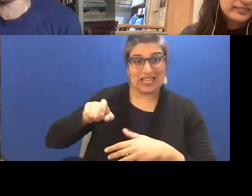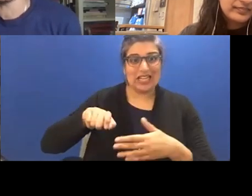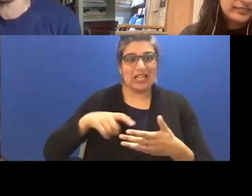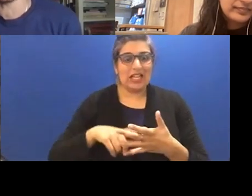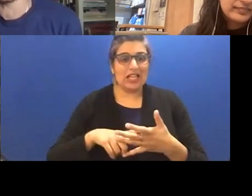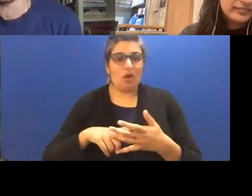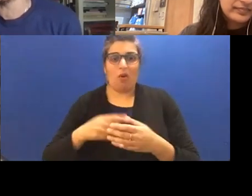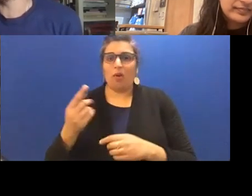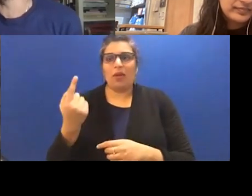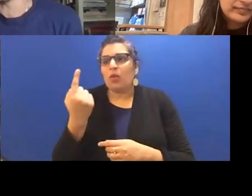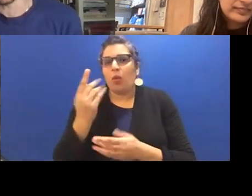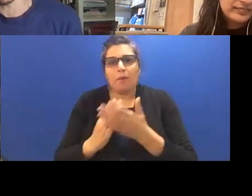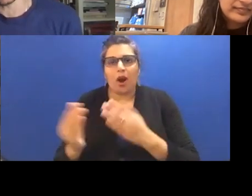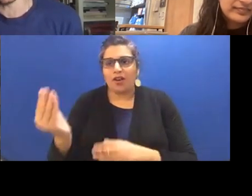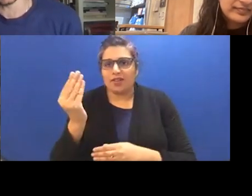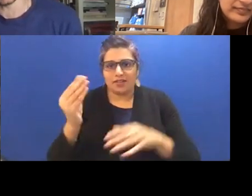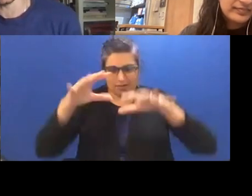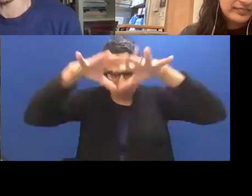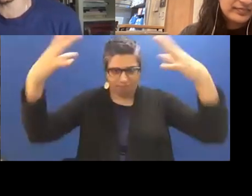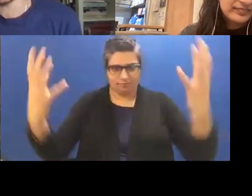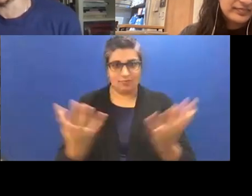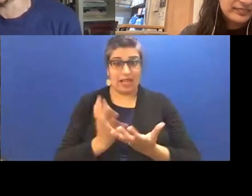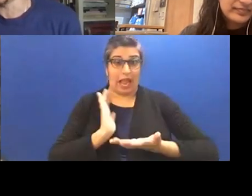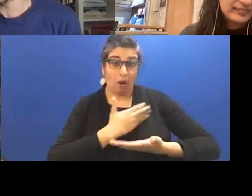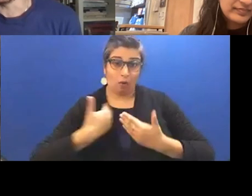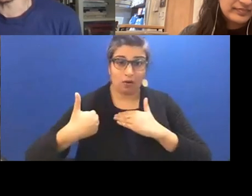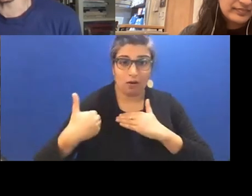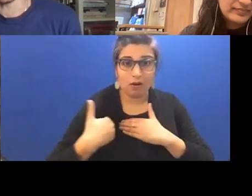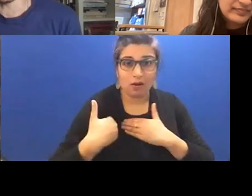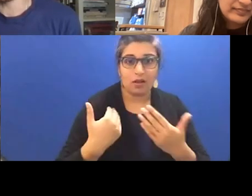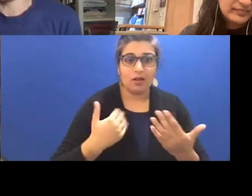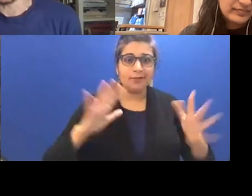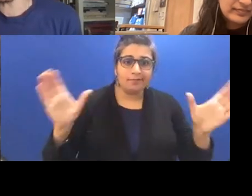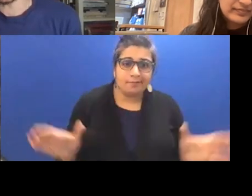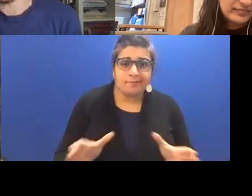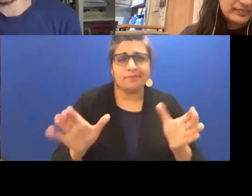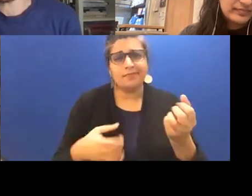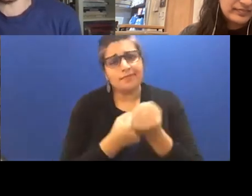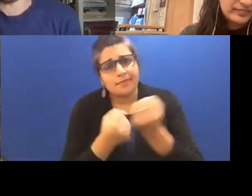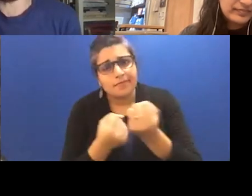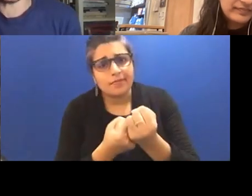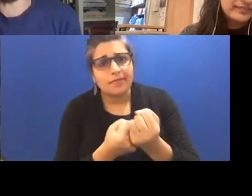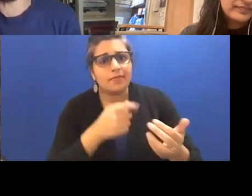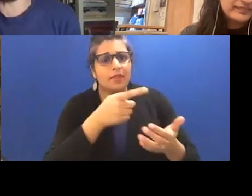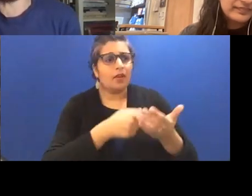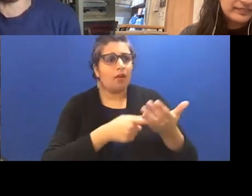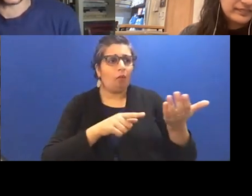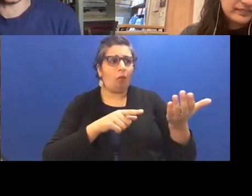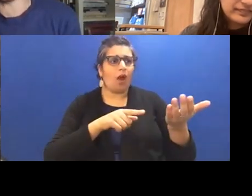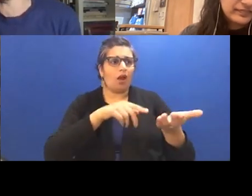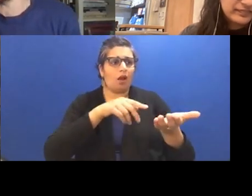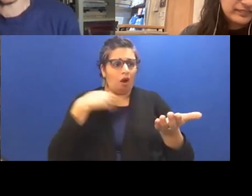larger ecosystem. And so it is our responsibilities to nurture not just what gets to the page and what